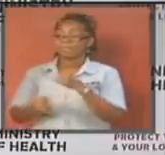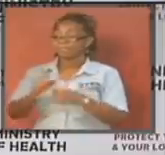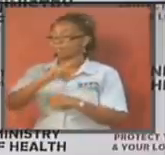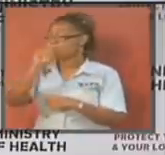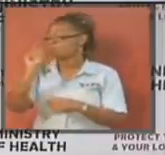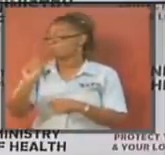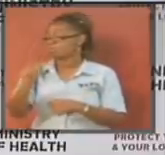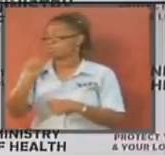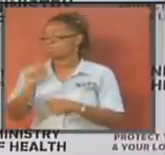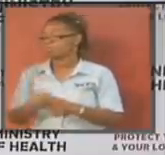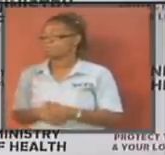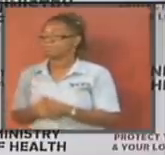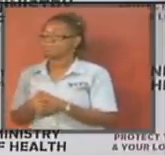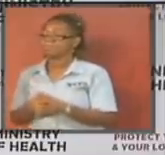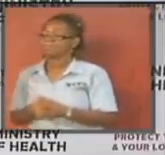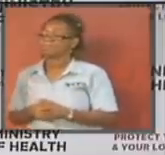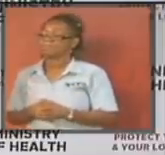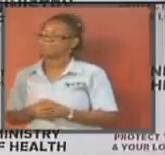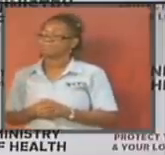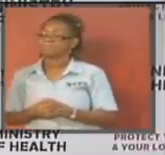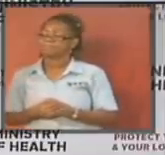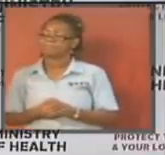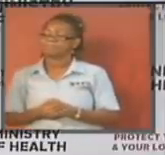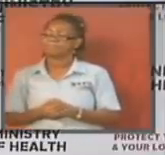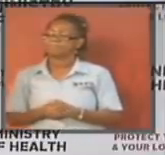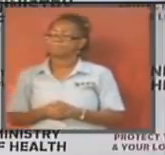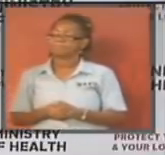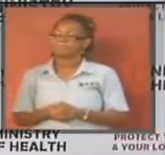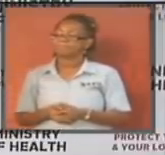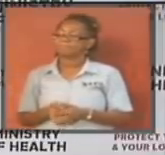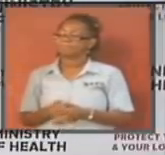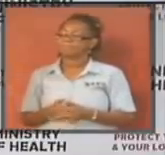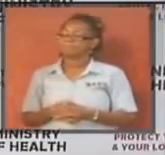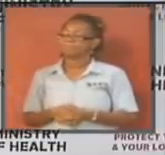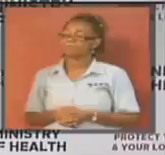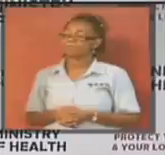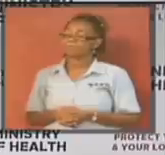question goes to the Express. Ready for your question.